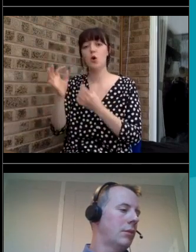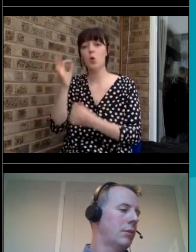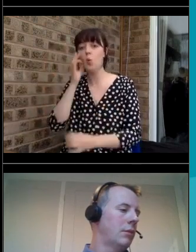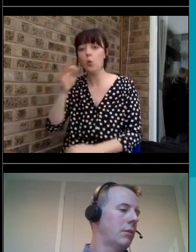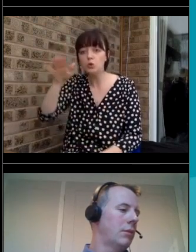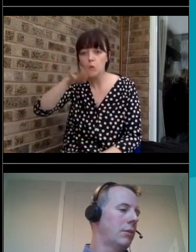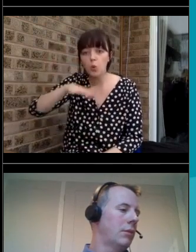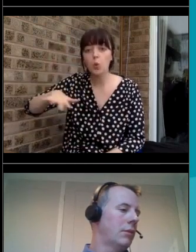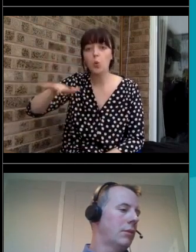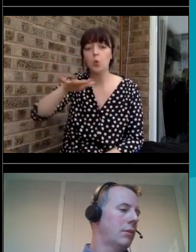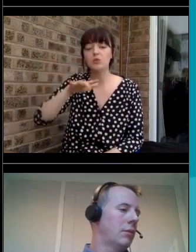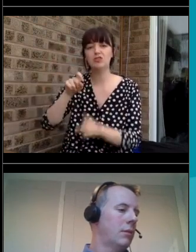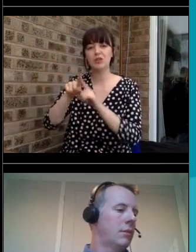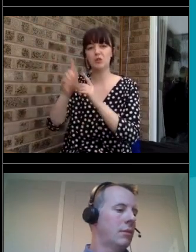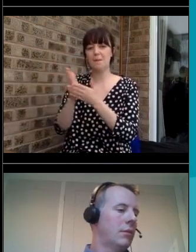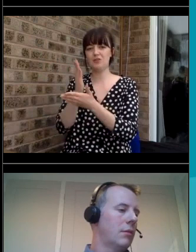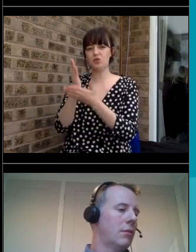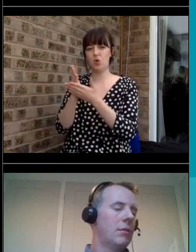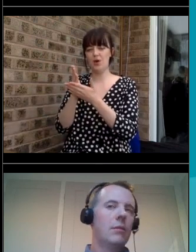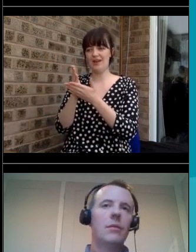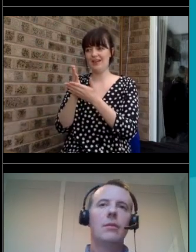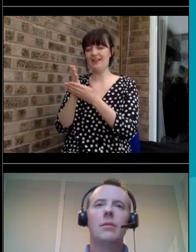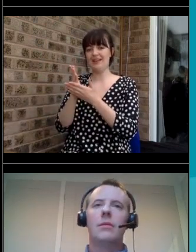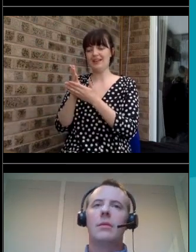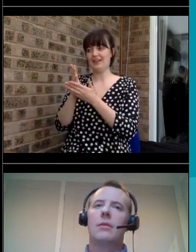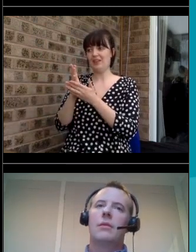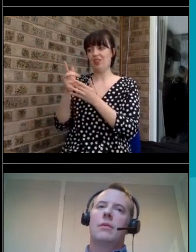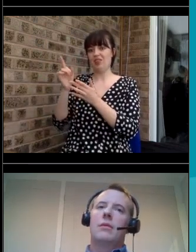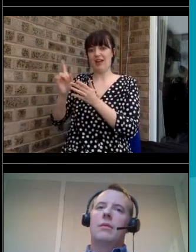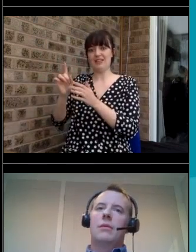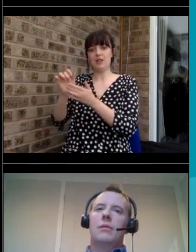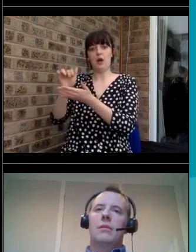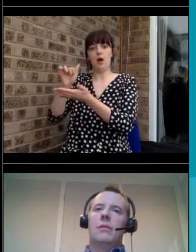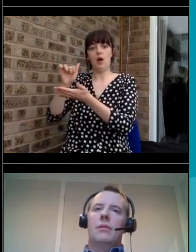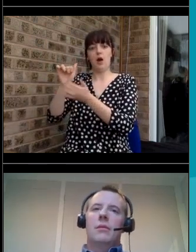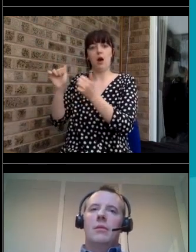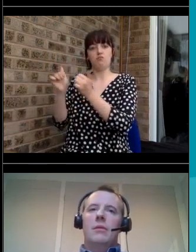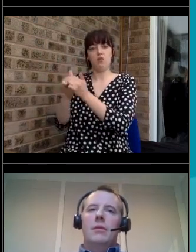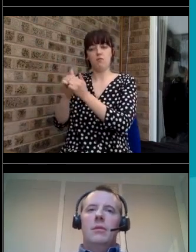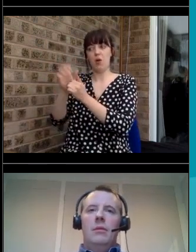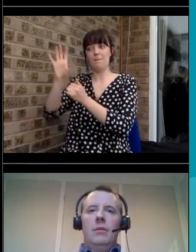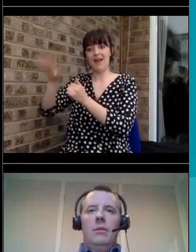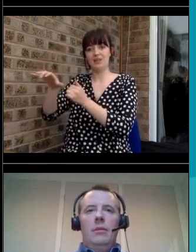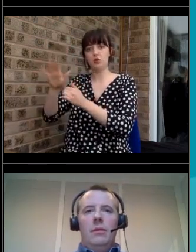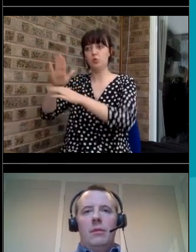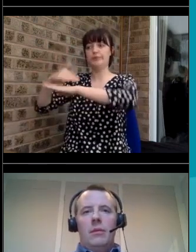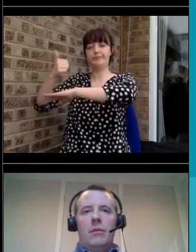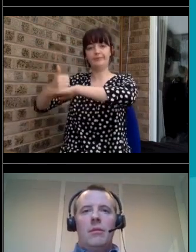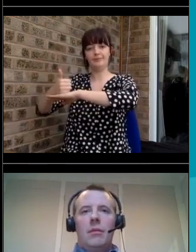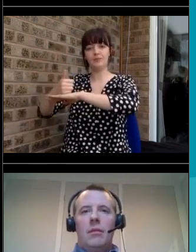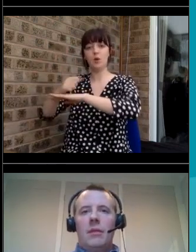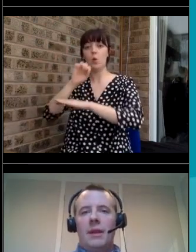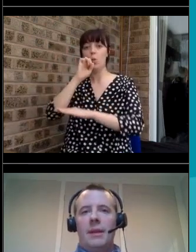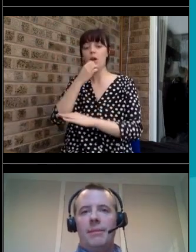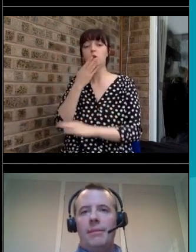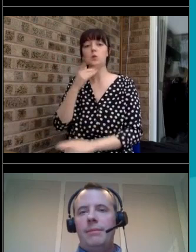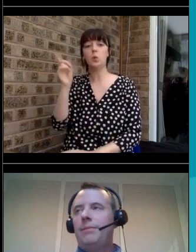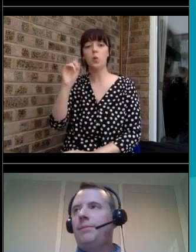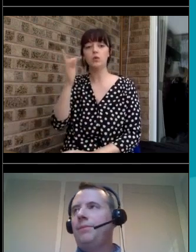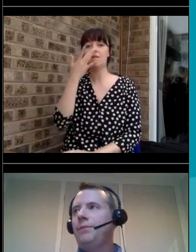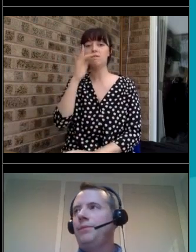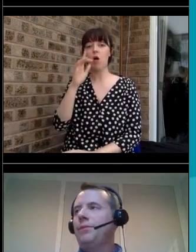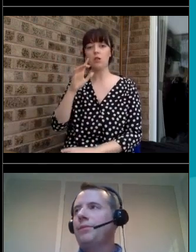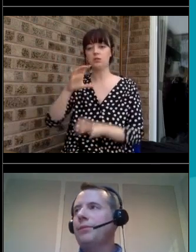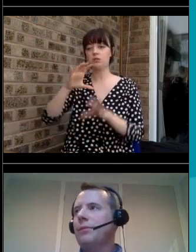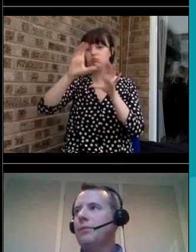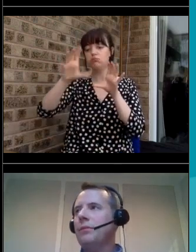that it does fit into this location. We will be using false cuttings to reduce